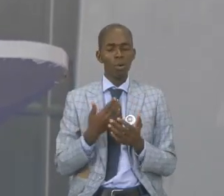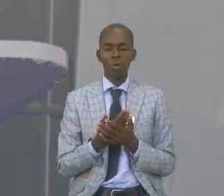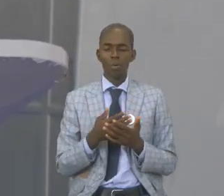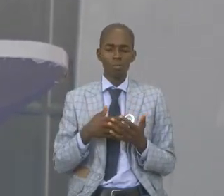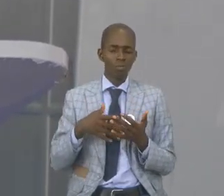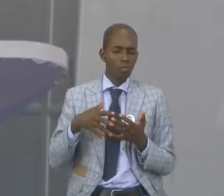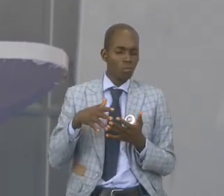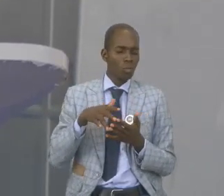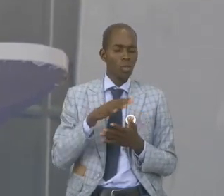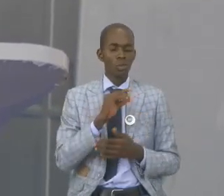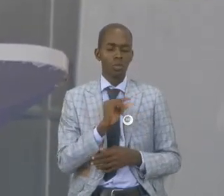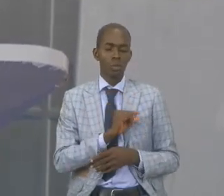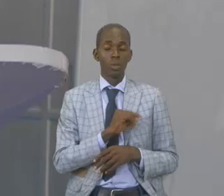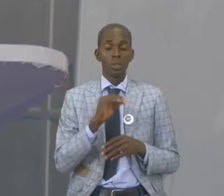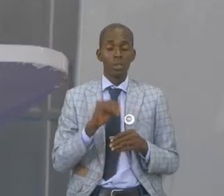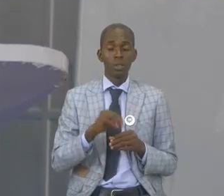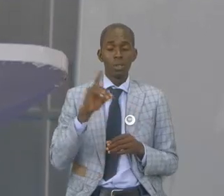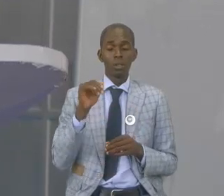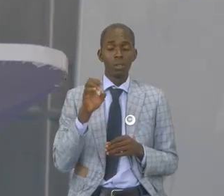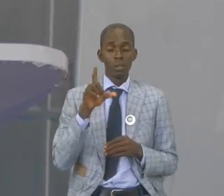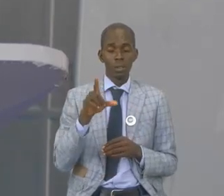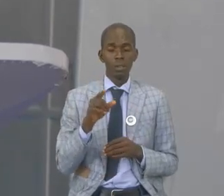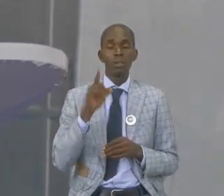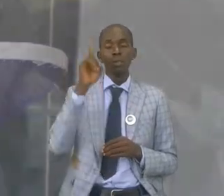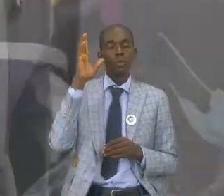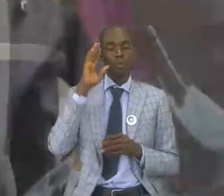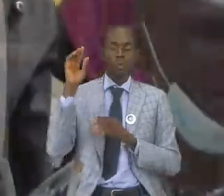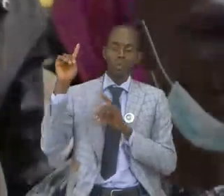Daniel, you will put in my life.